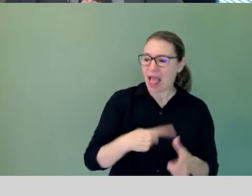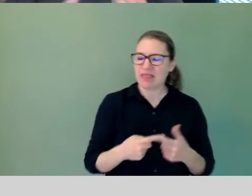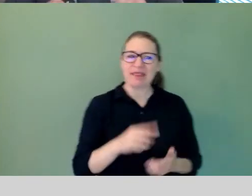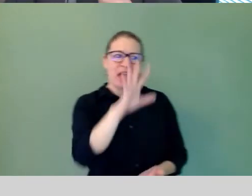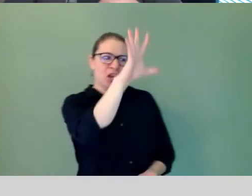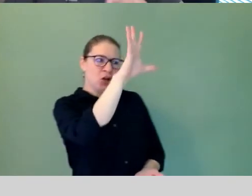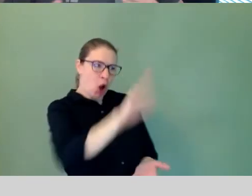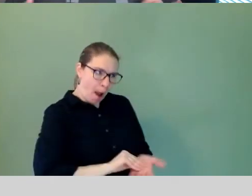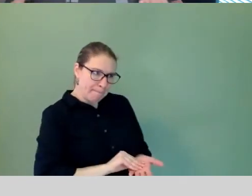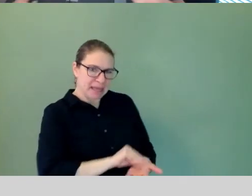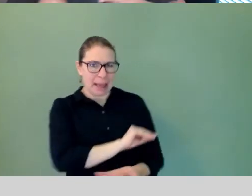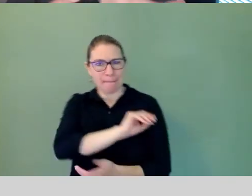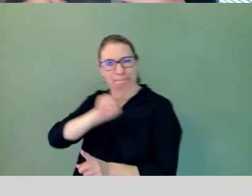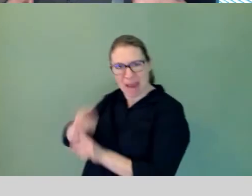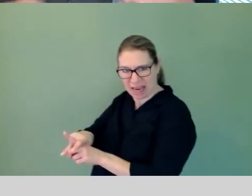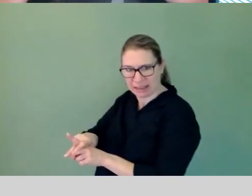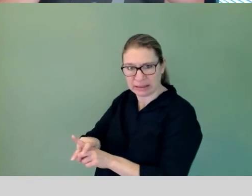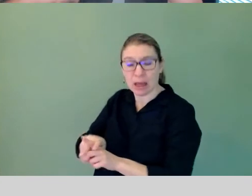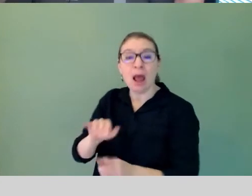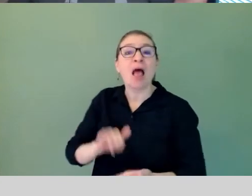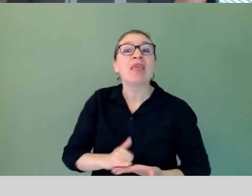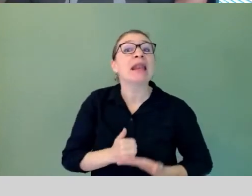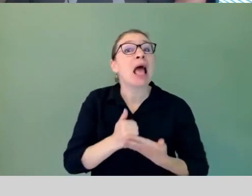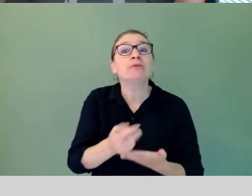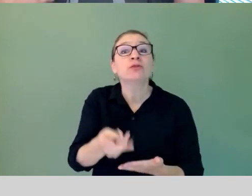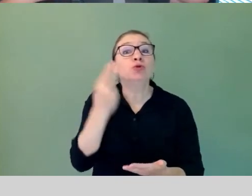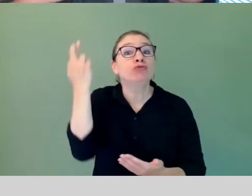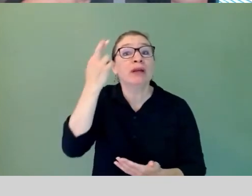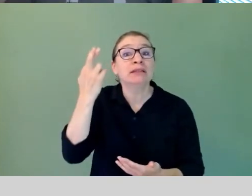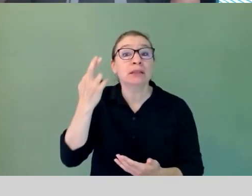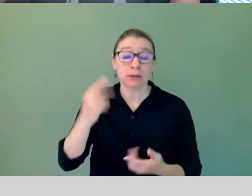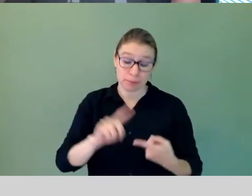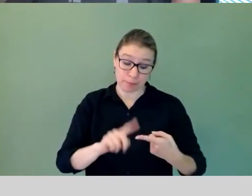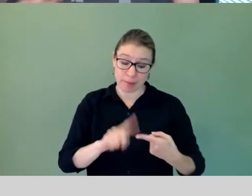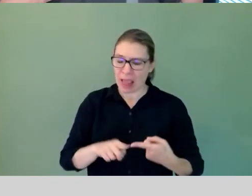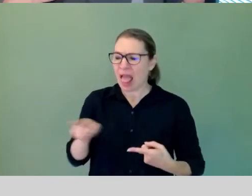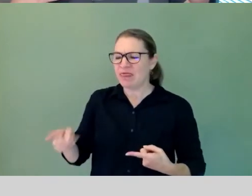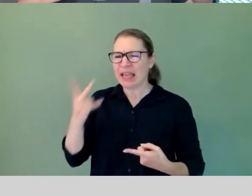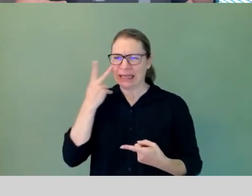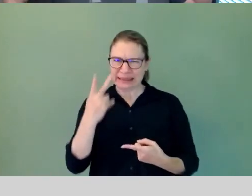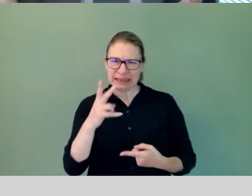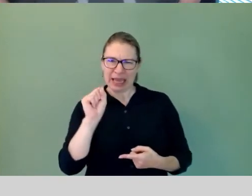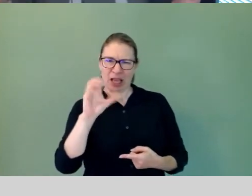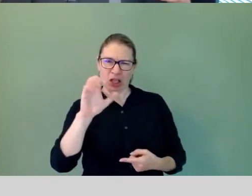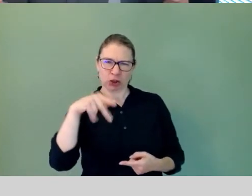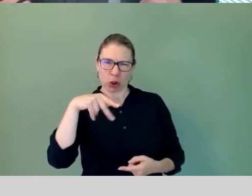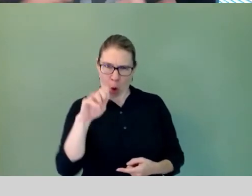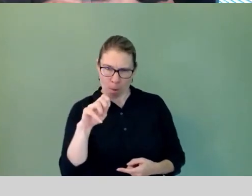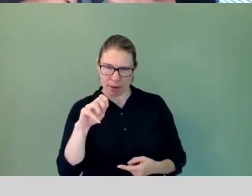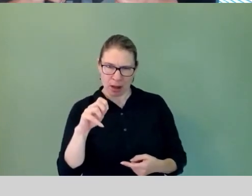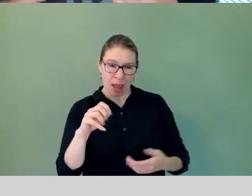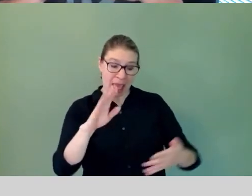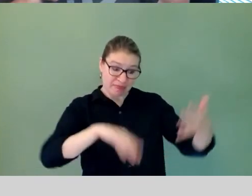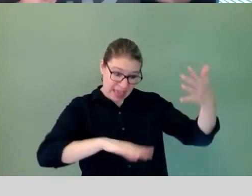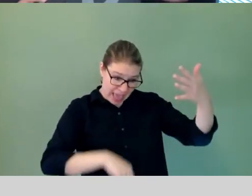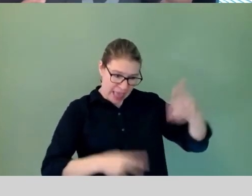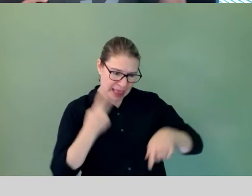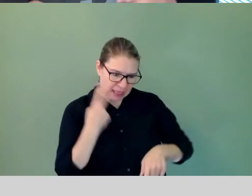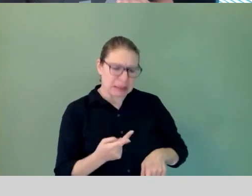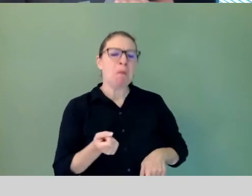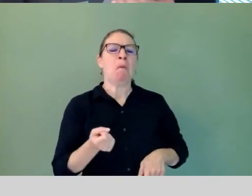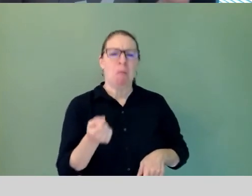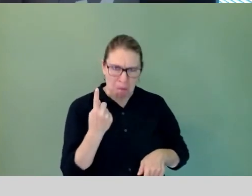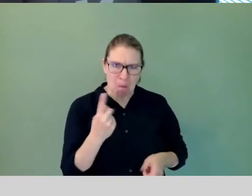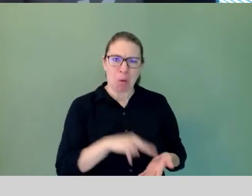two reasons. One, it lets people just see the scope. It lets them see it at the end. And they know what it is. Two, if they